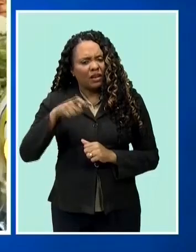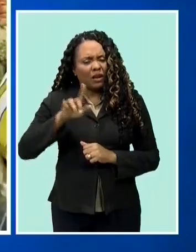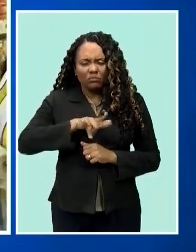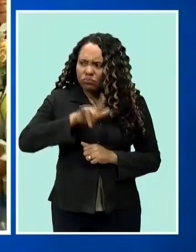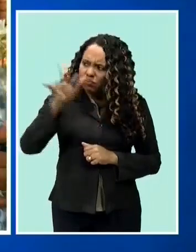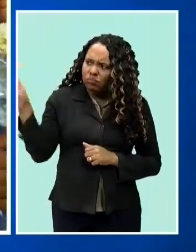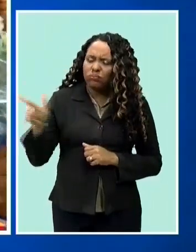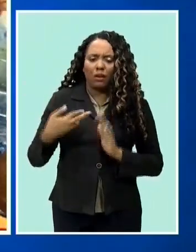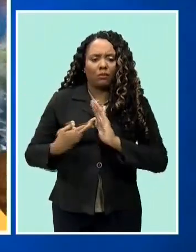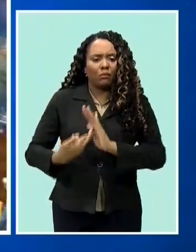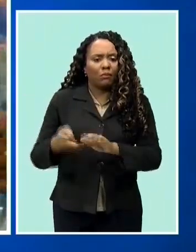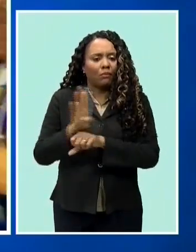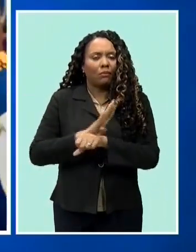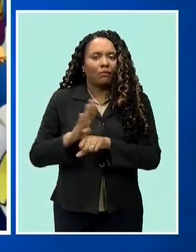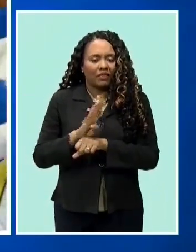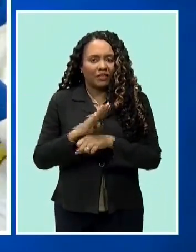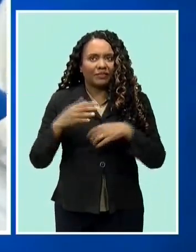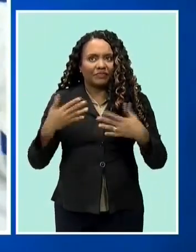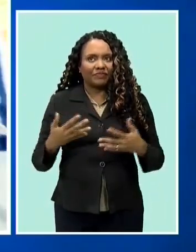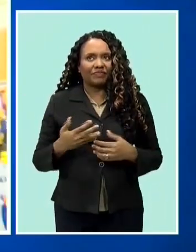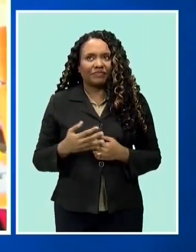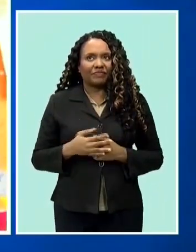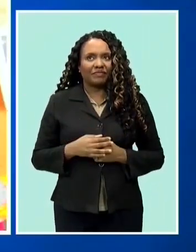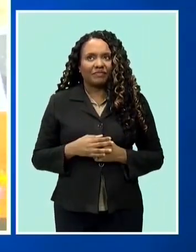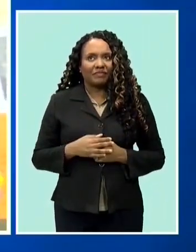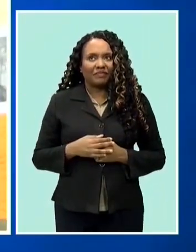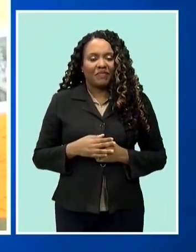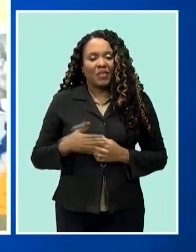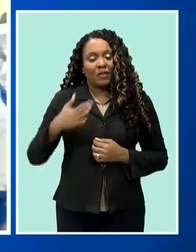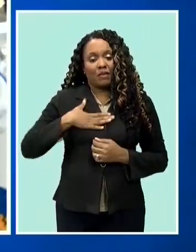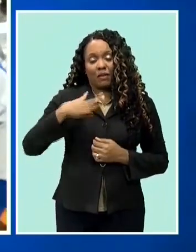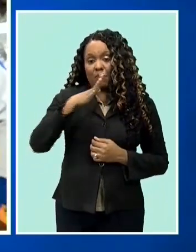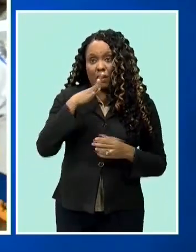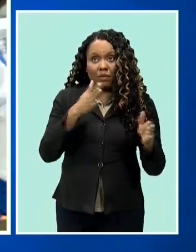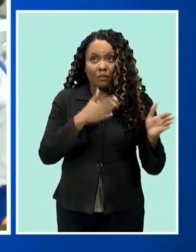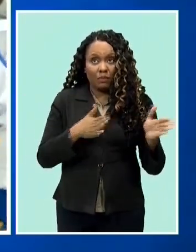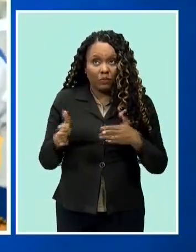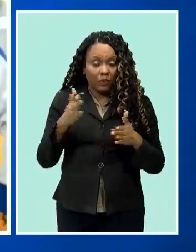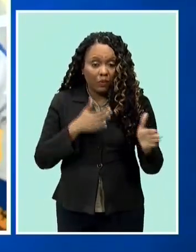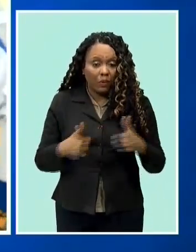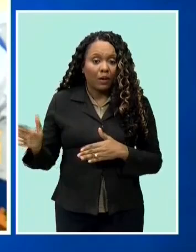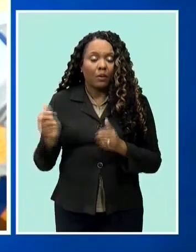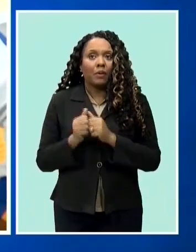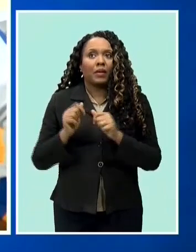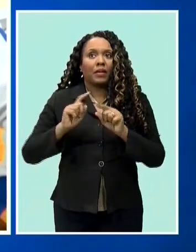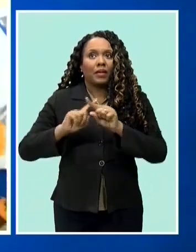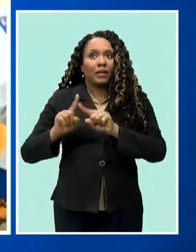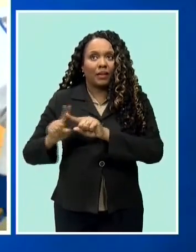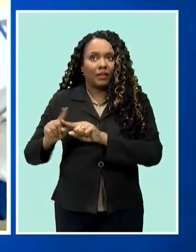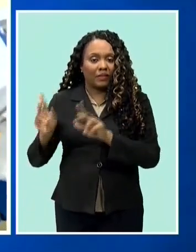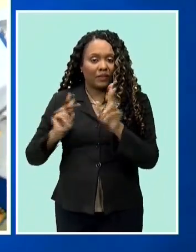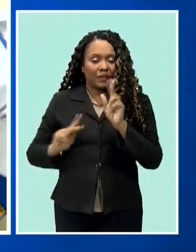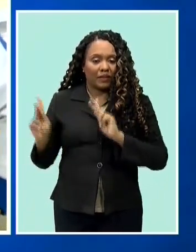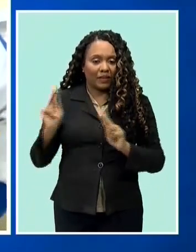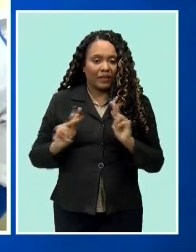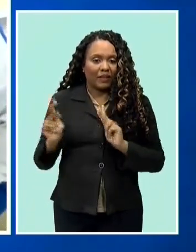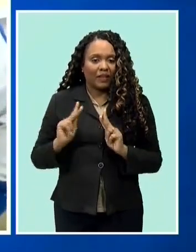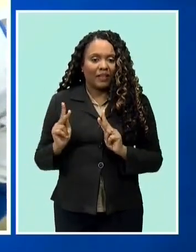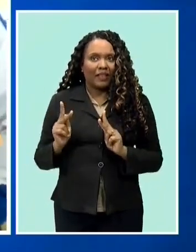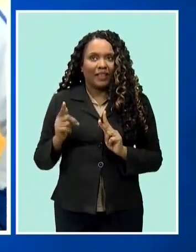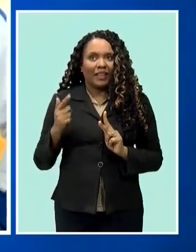represent Barbados, and then my mom made further arrangements with different people, and I just got to